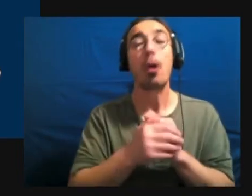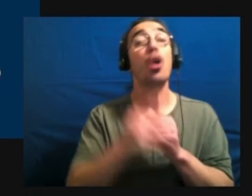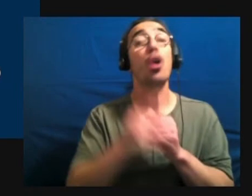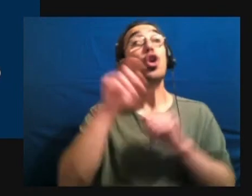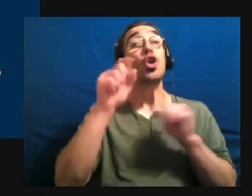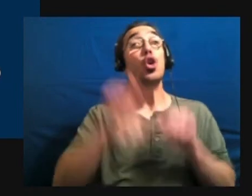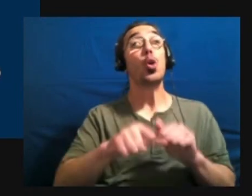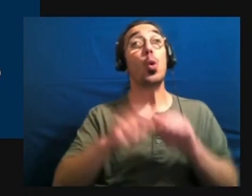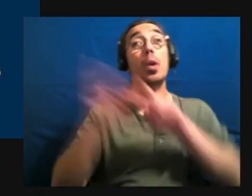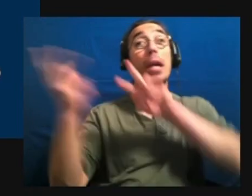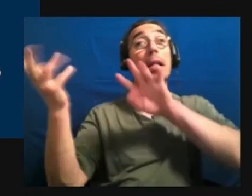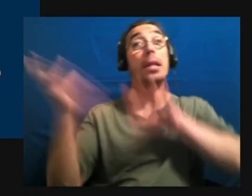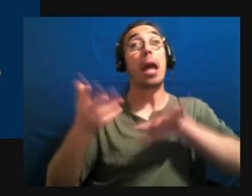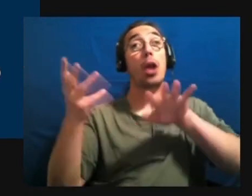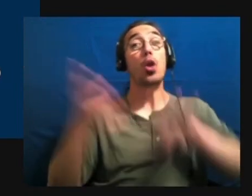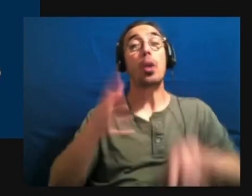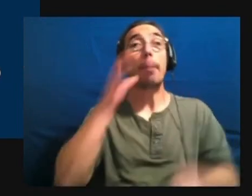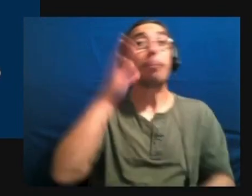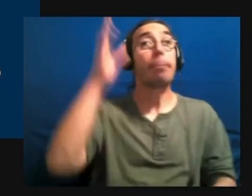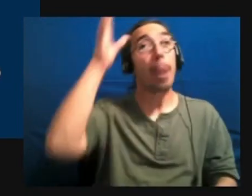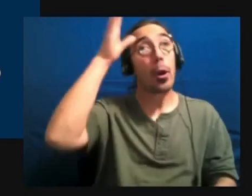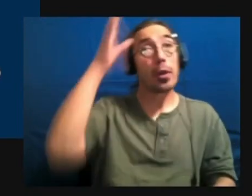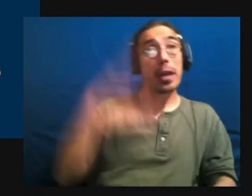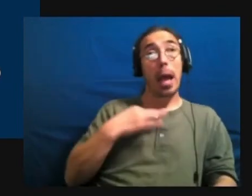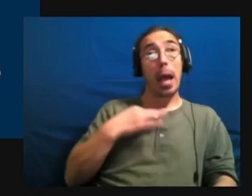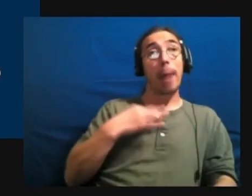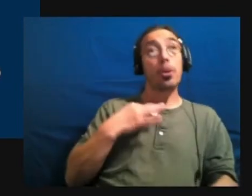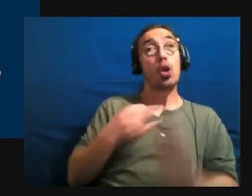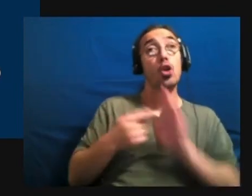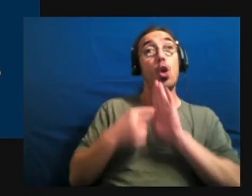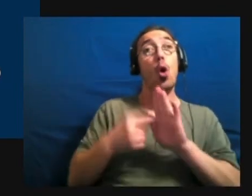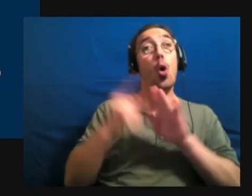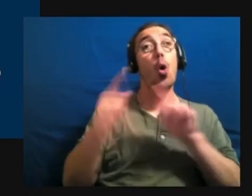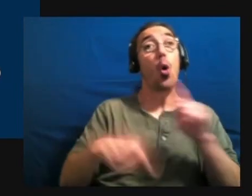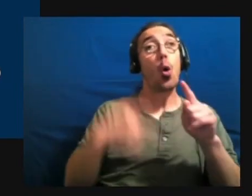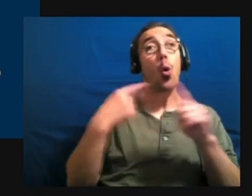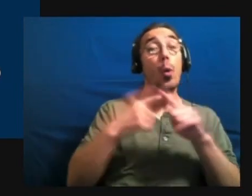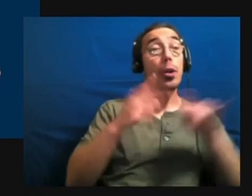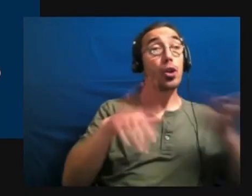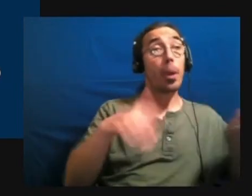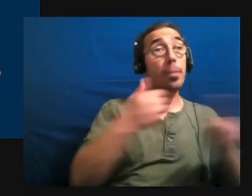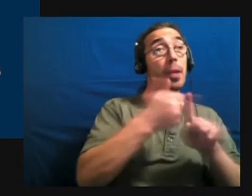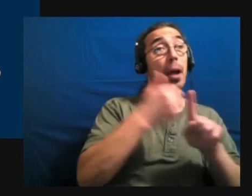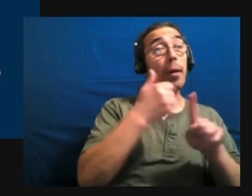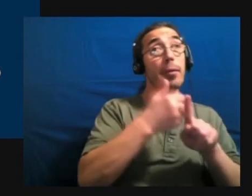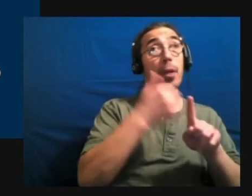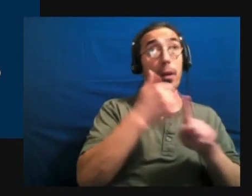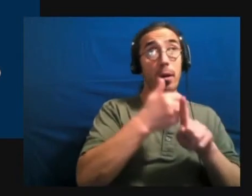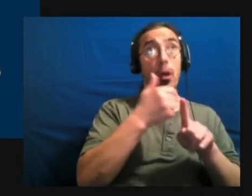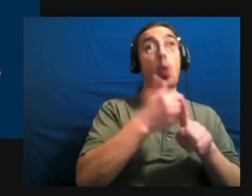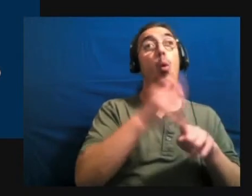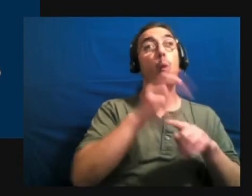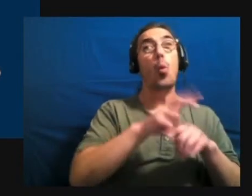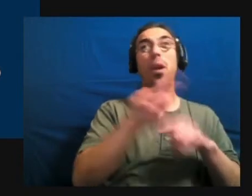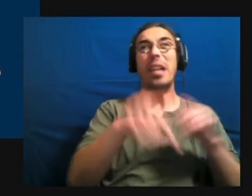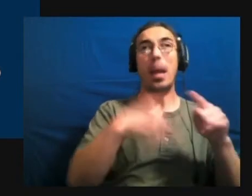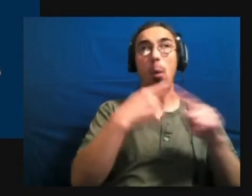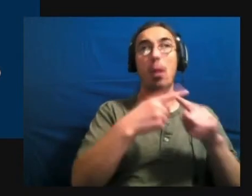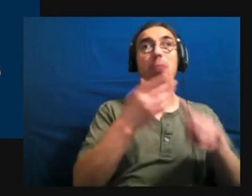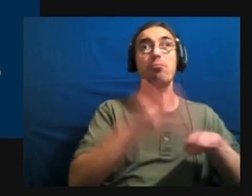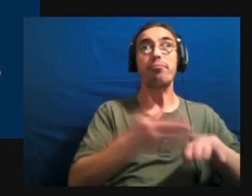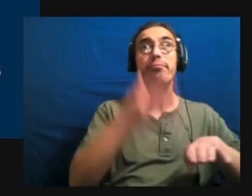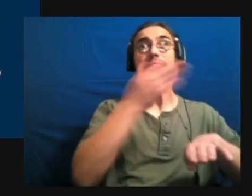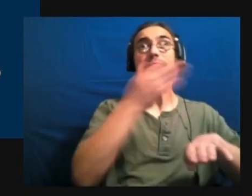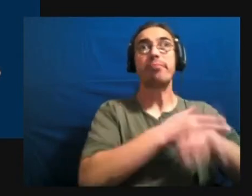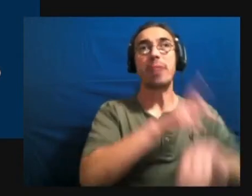show you when a child is expected to have a leap, what happens during those leaps,